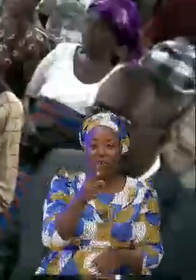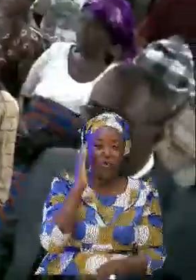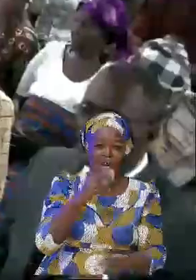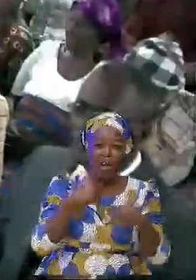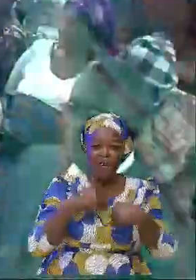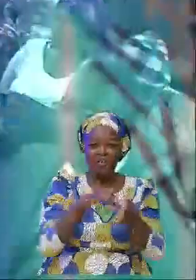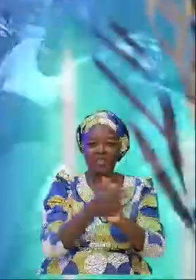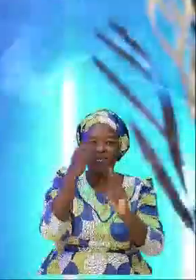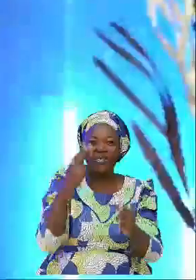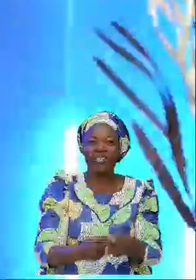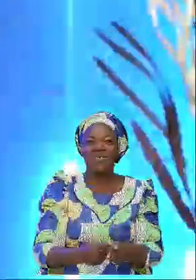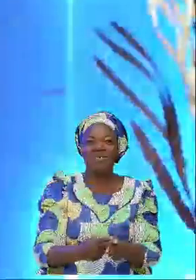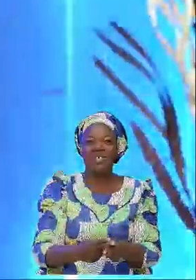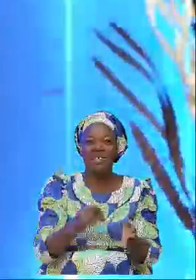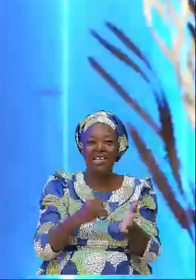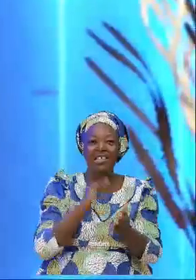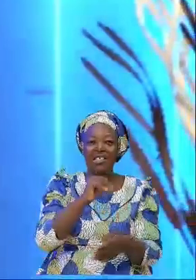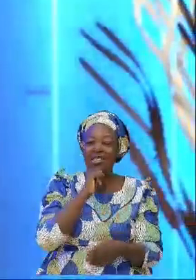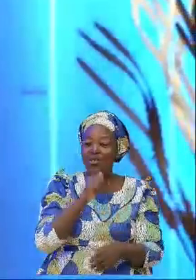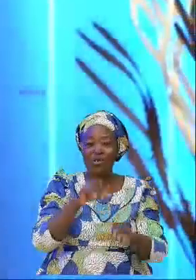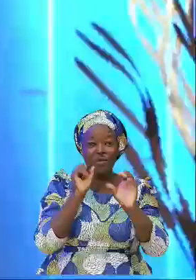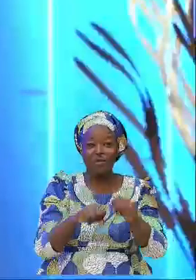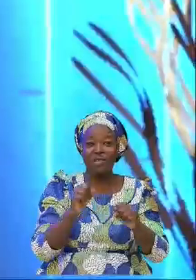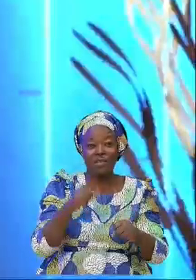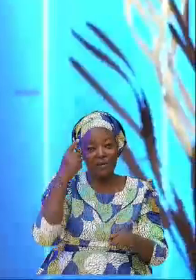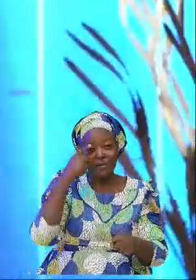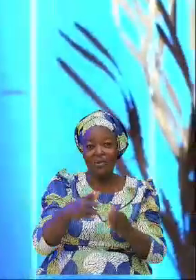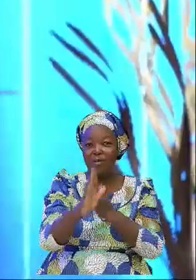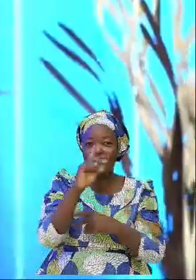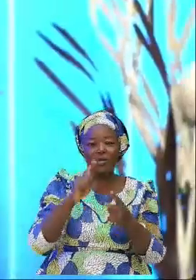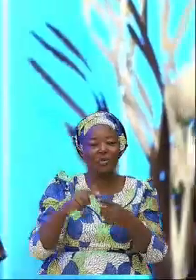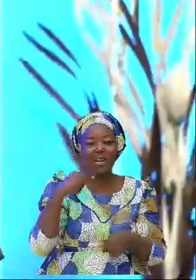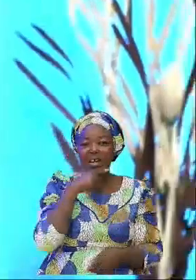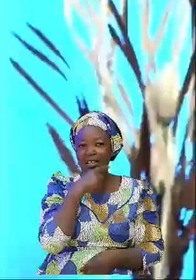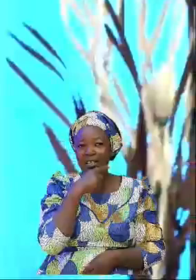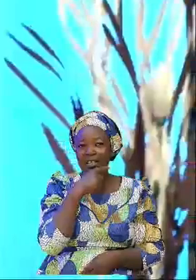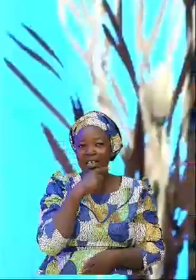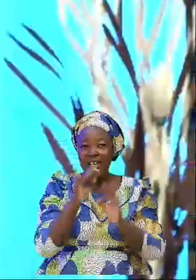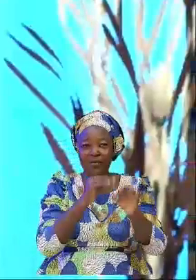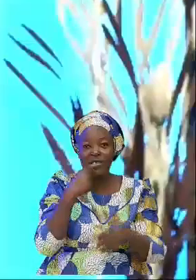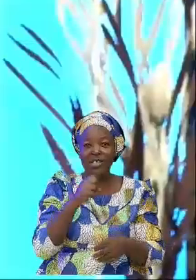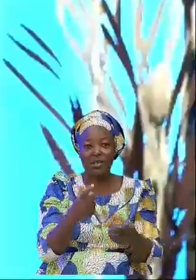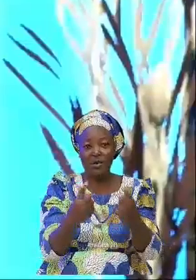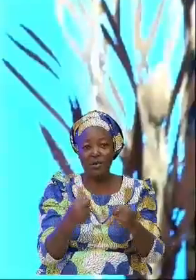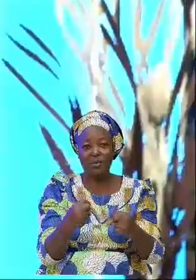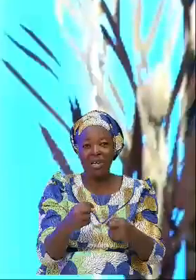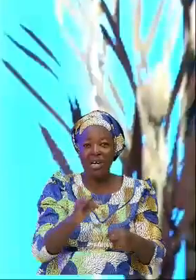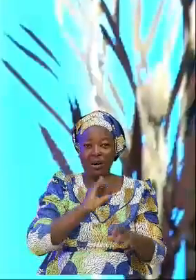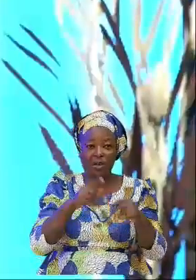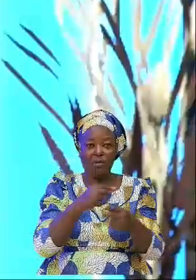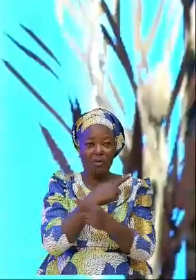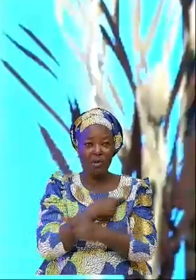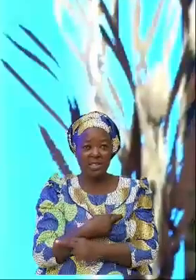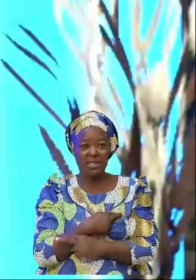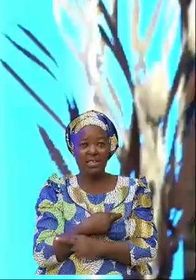Come and receive. You will have. It's impossible for God to